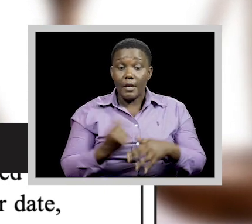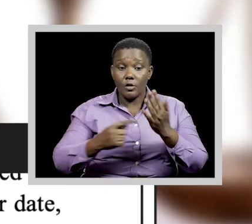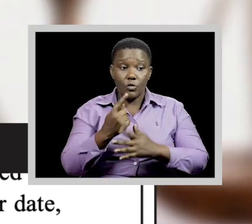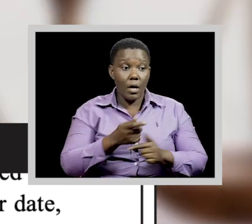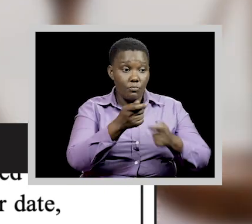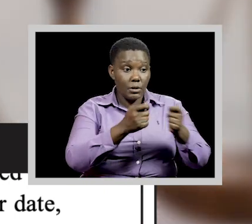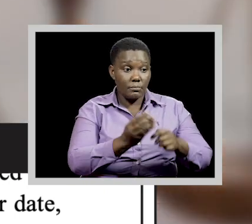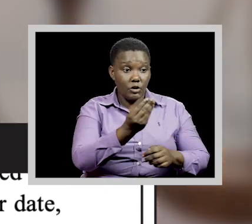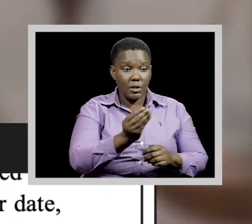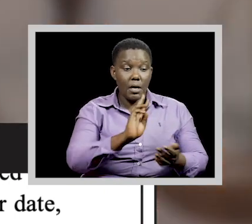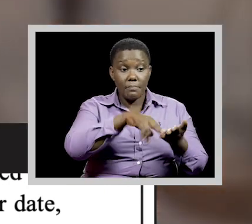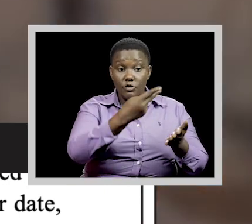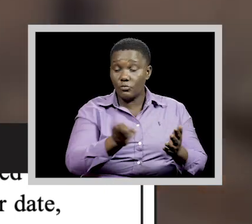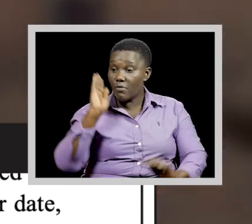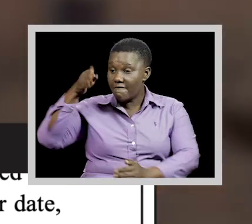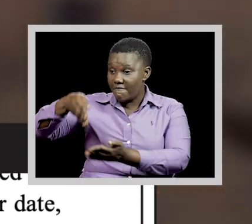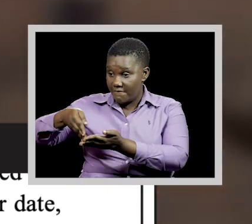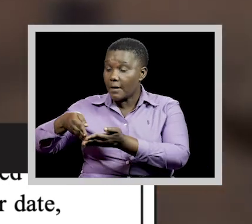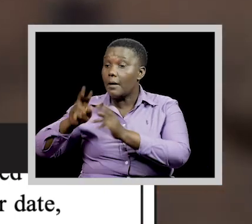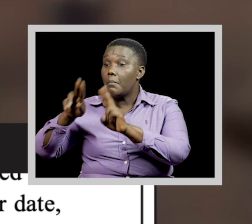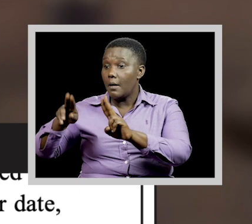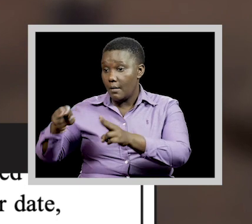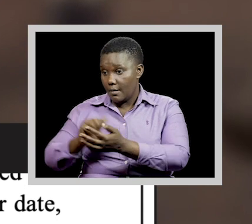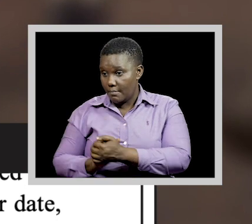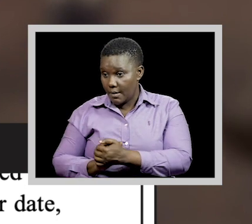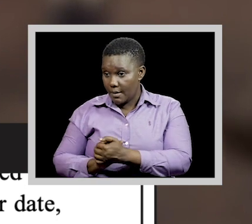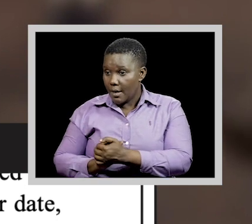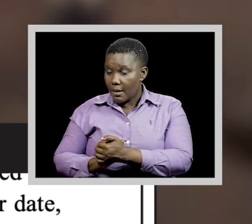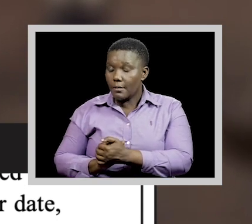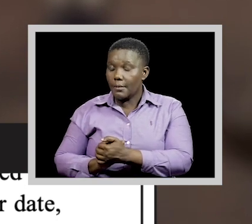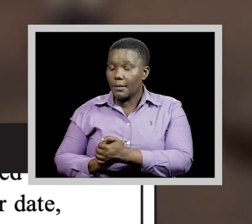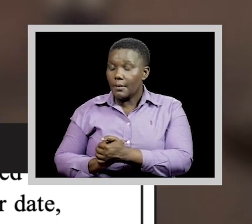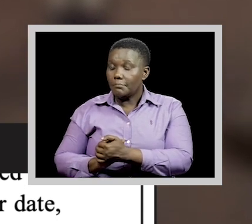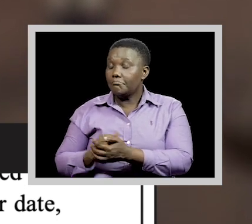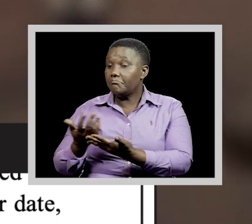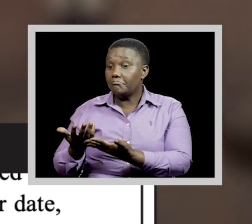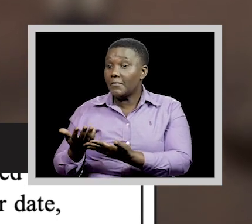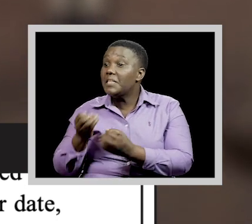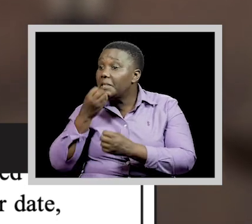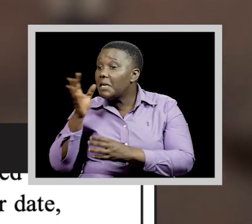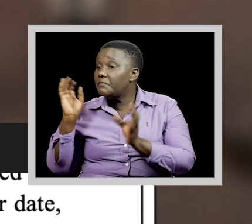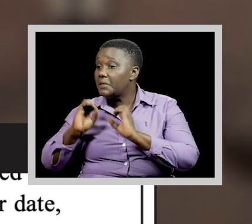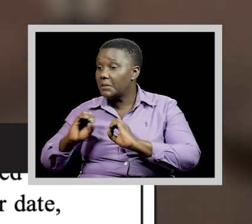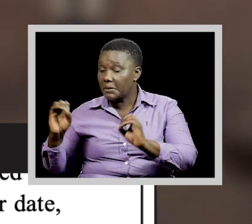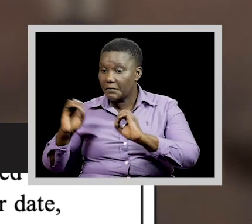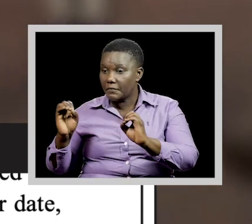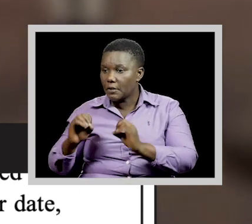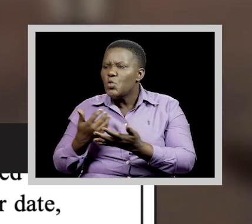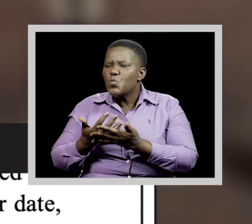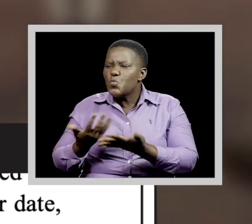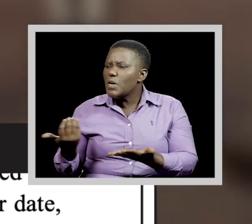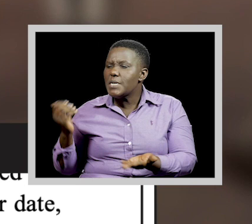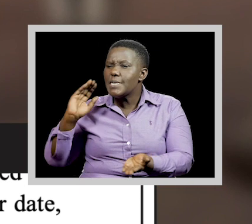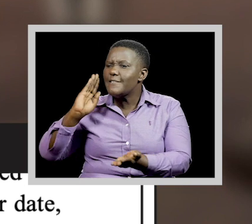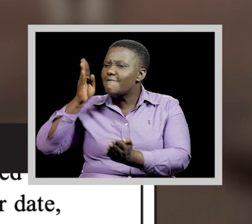the prosecutor fails to appear before the court on another date fixed for hearing and has not informed the court of